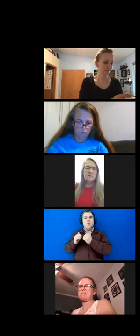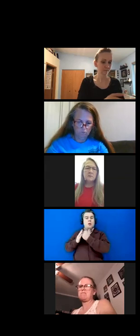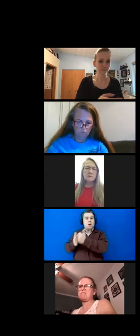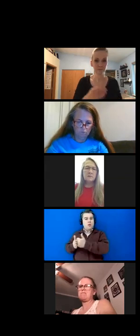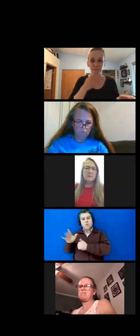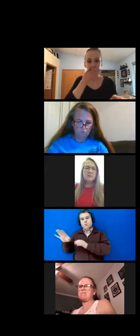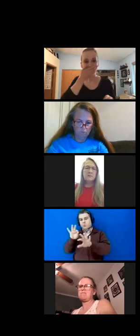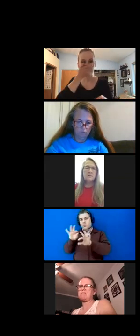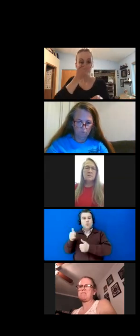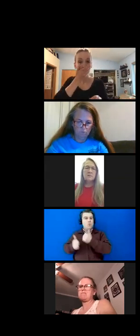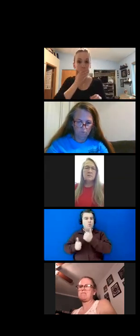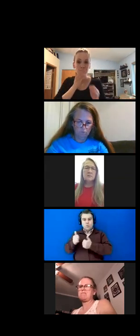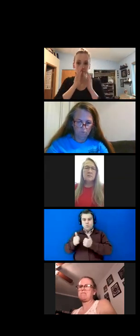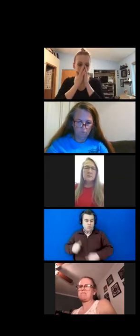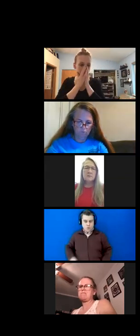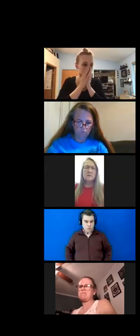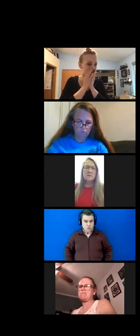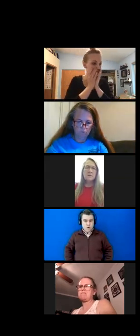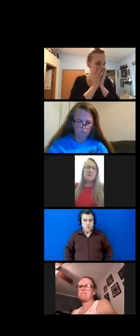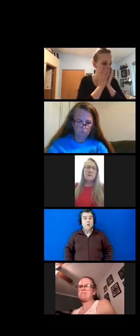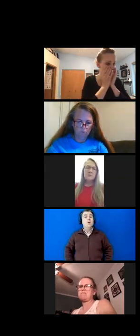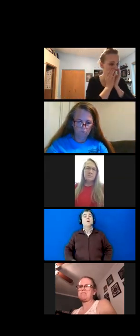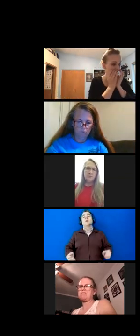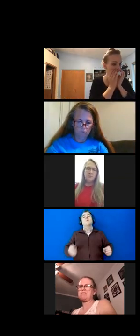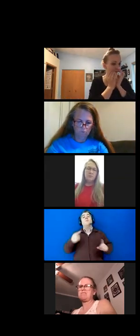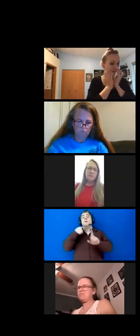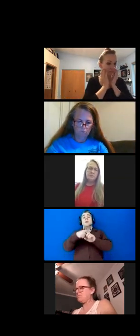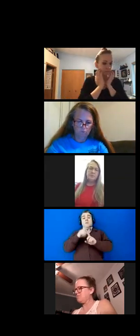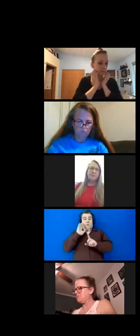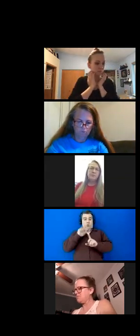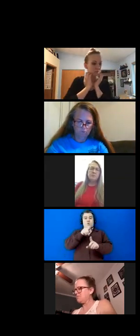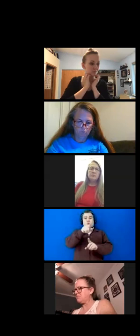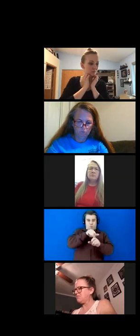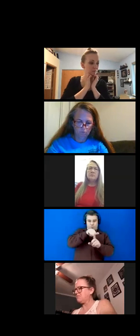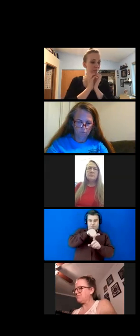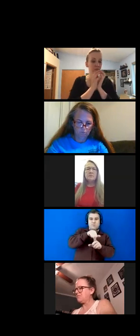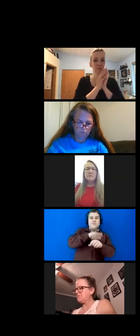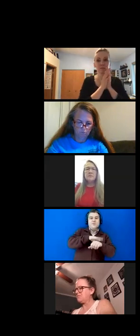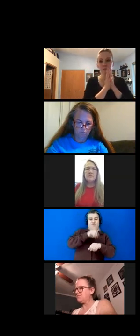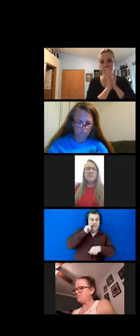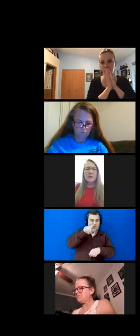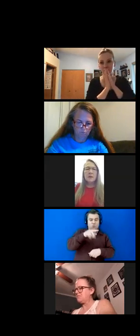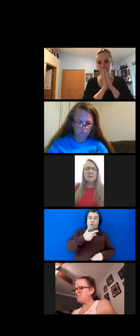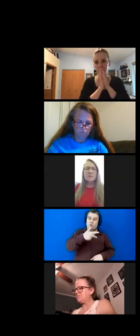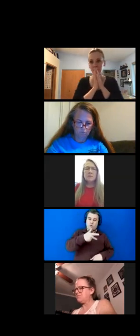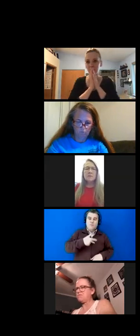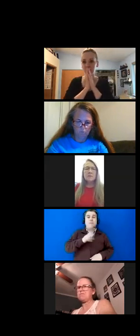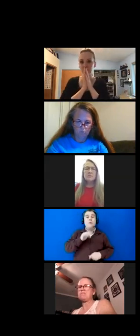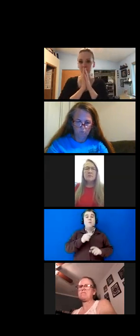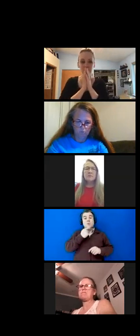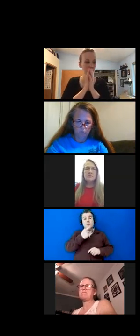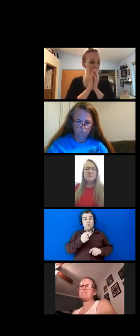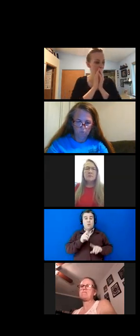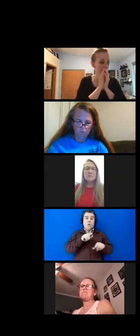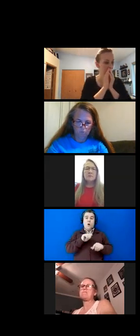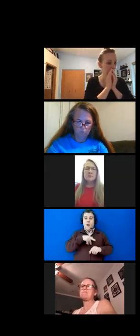pack that they should get. In addition, you're going to be getting an alert, as you know, the third alert, and it's going to tell you to come to the app and